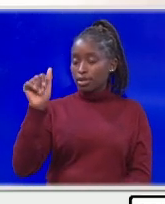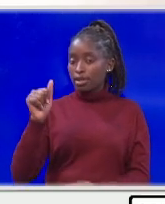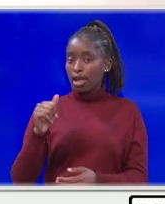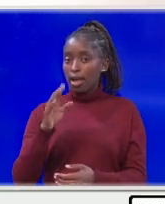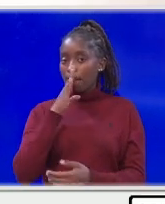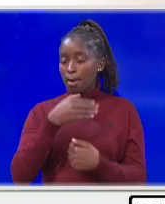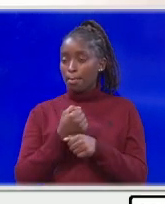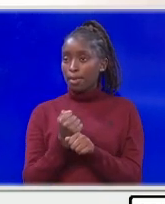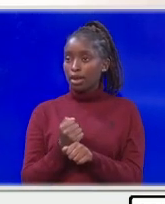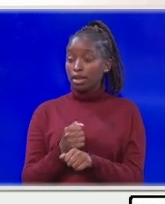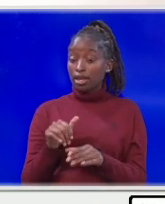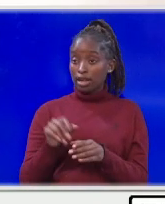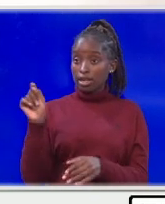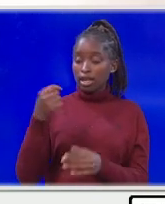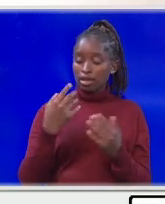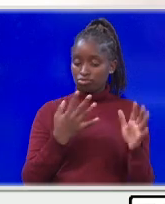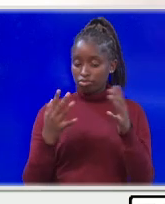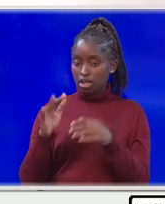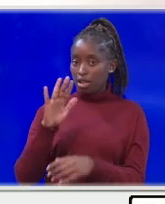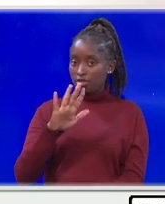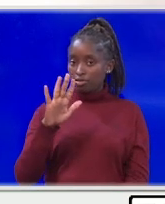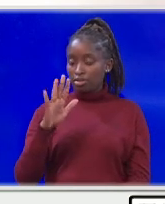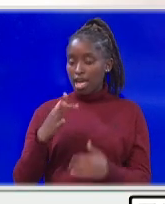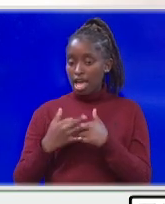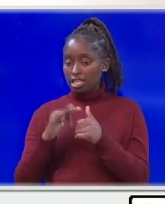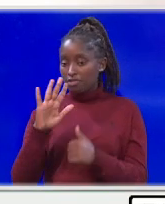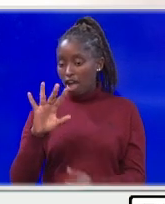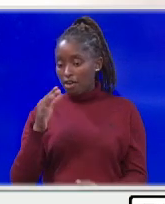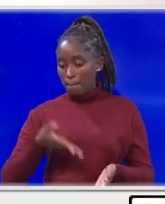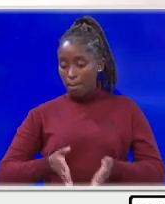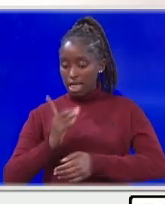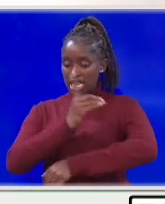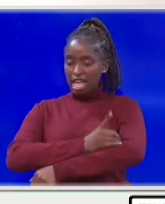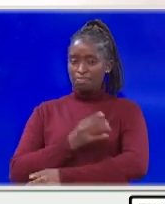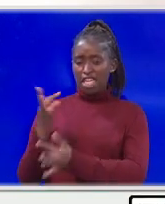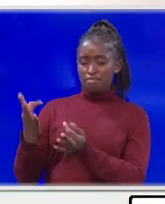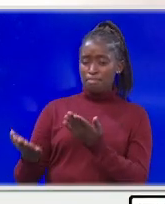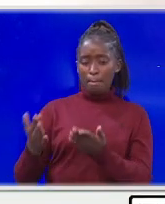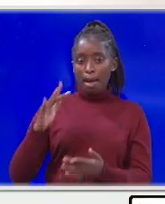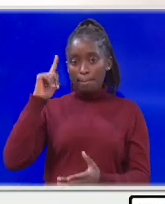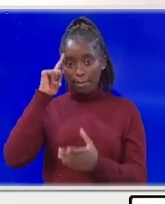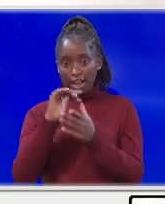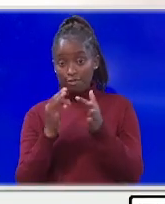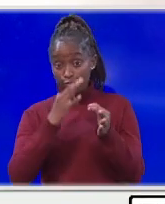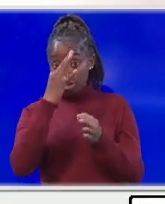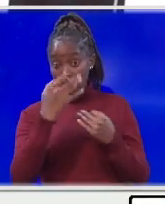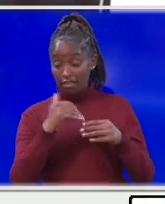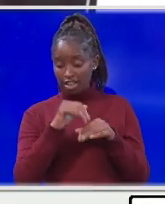celebrating our 85th birthday. Yes, if we did not believe that we have a future in this